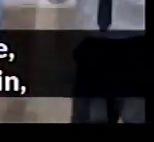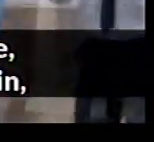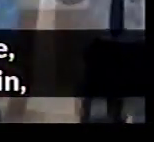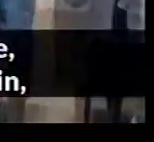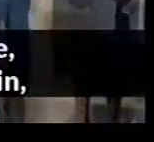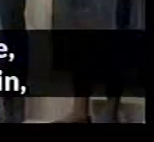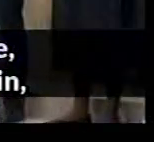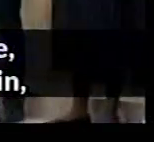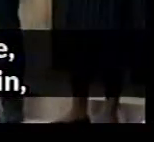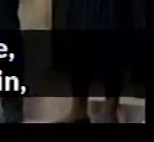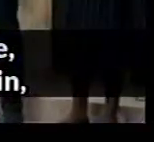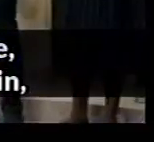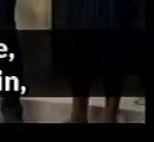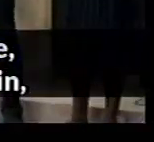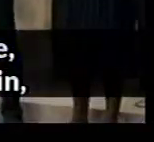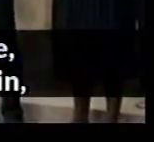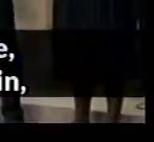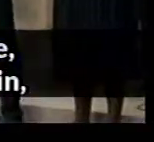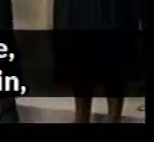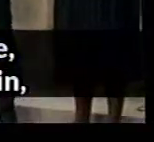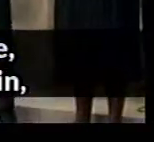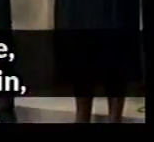this world of